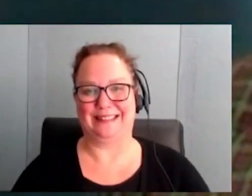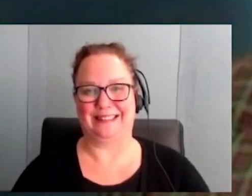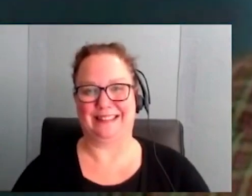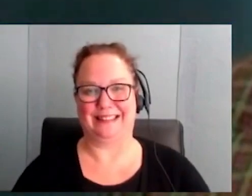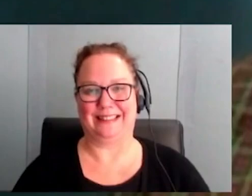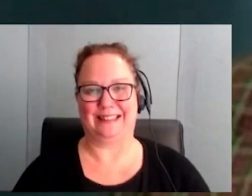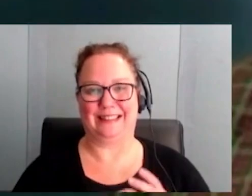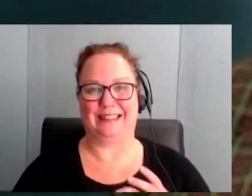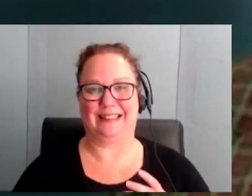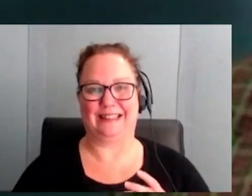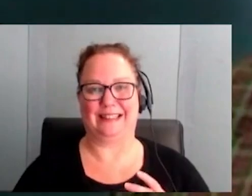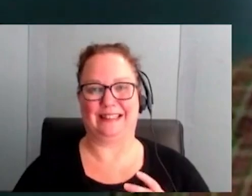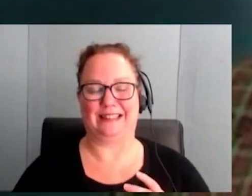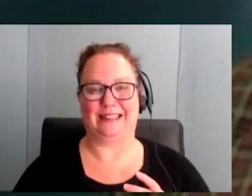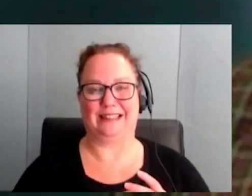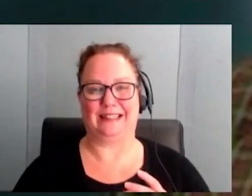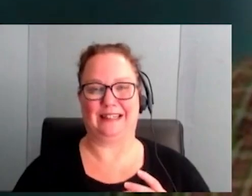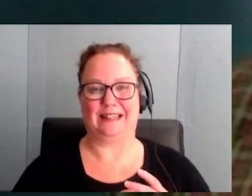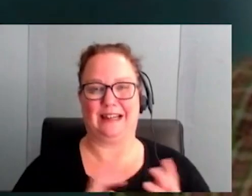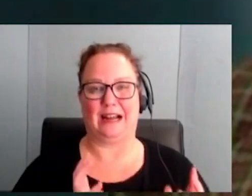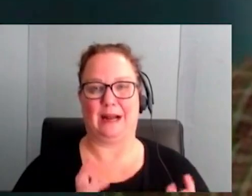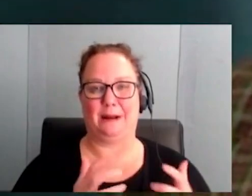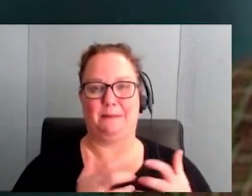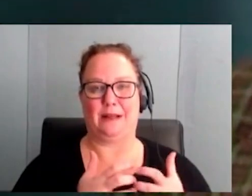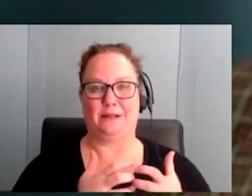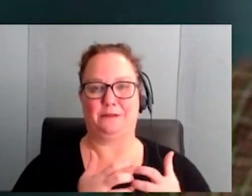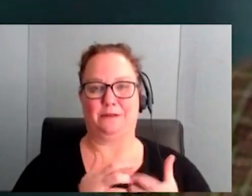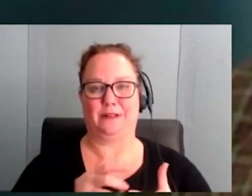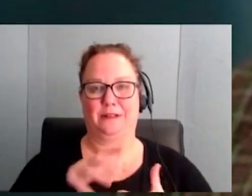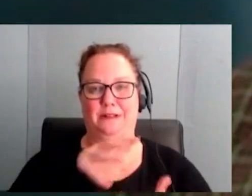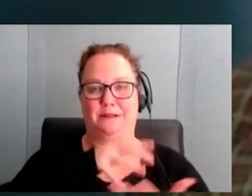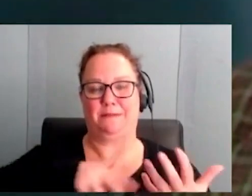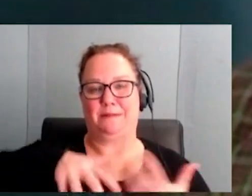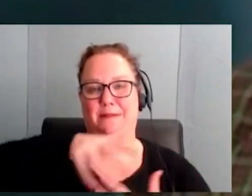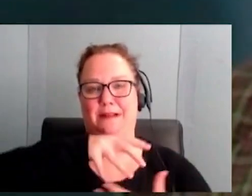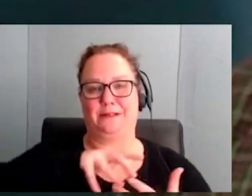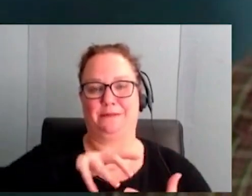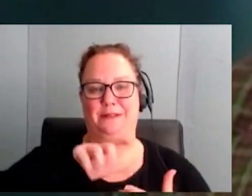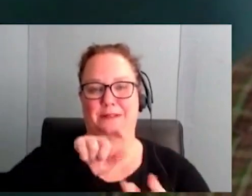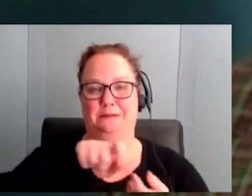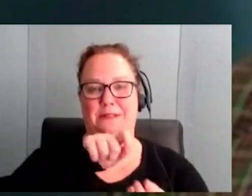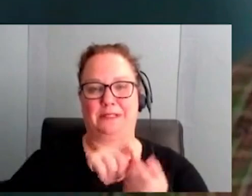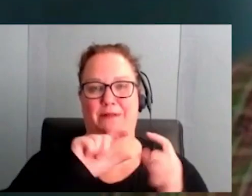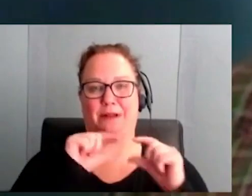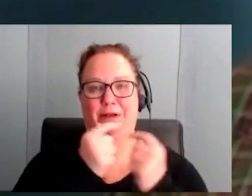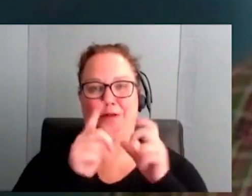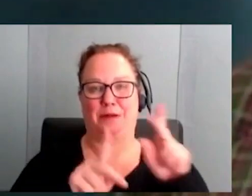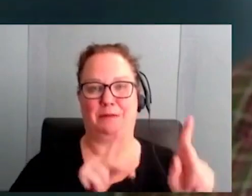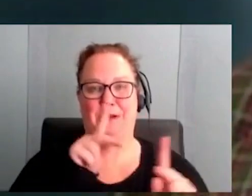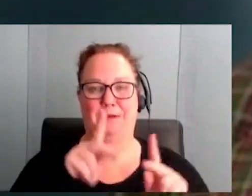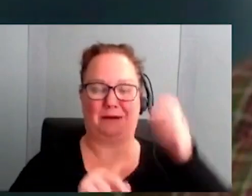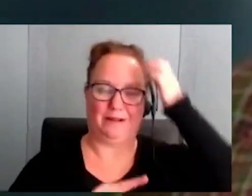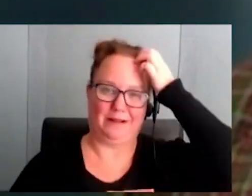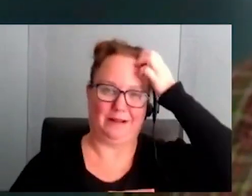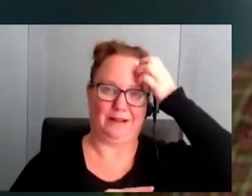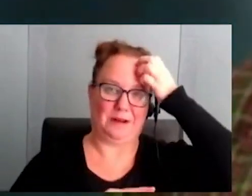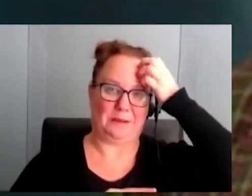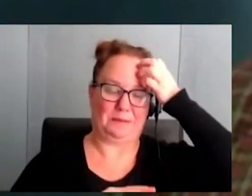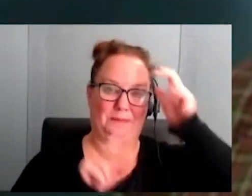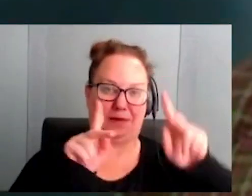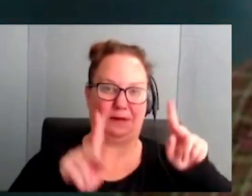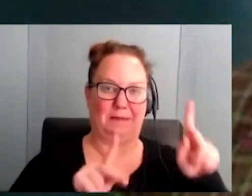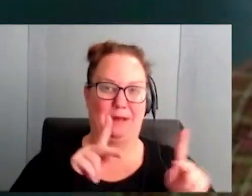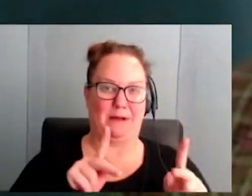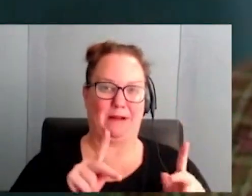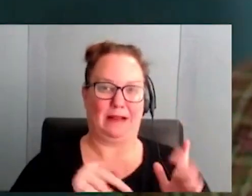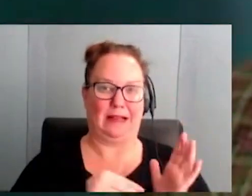I dress to blend in with a certain group of people. Okay. And people, I